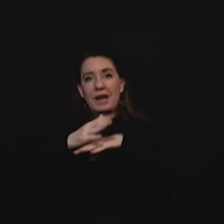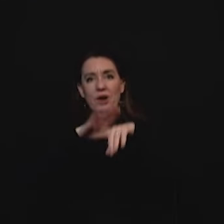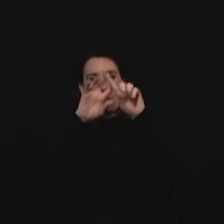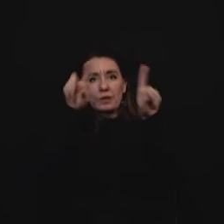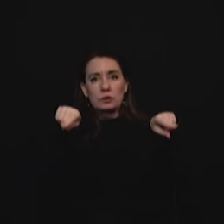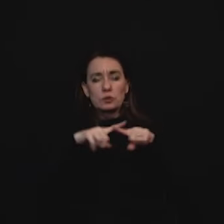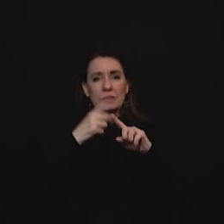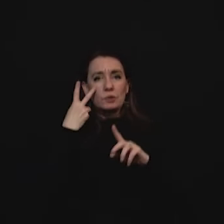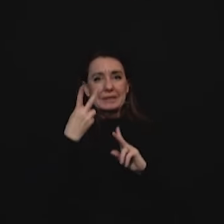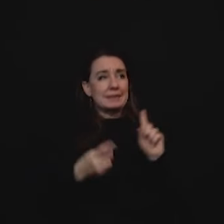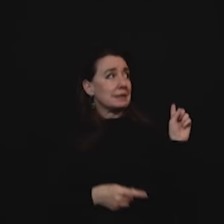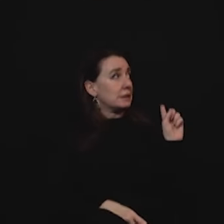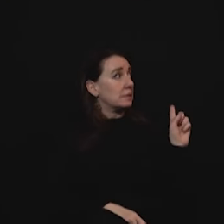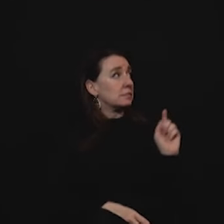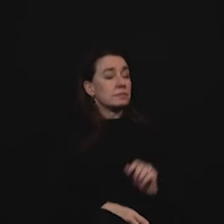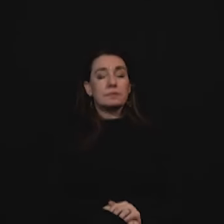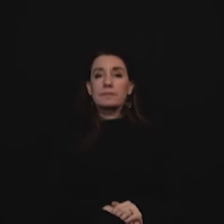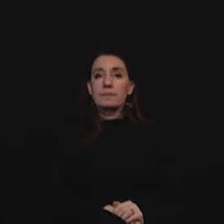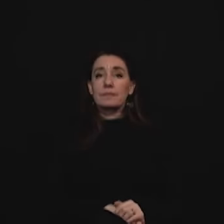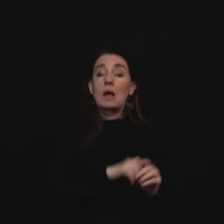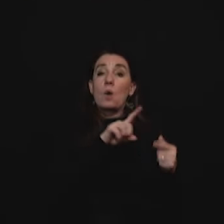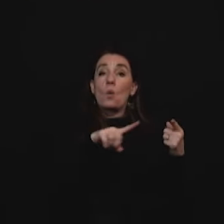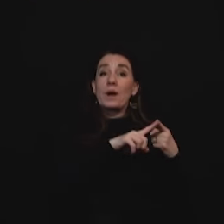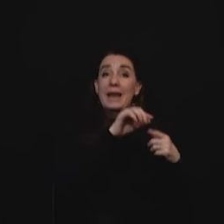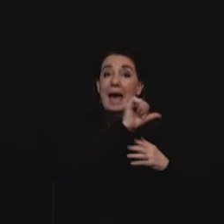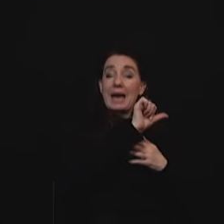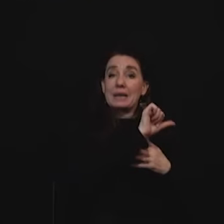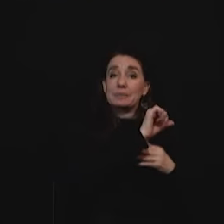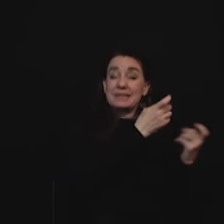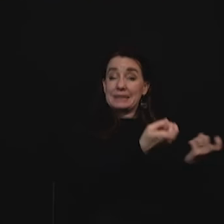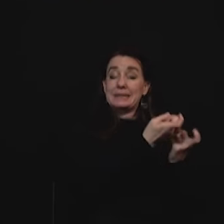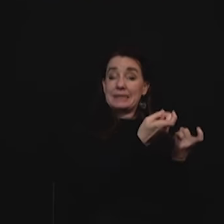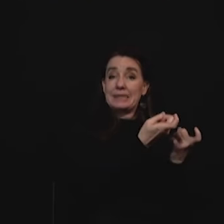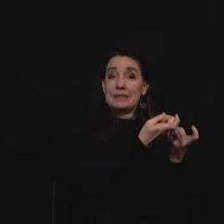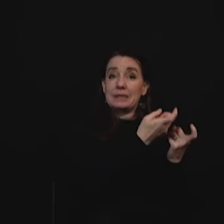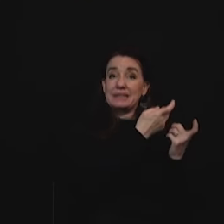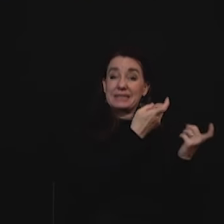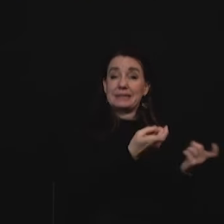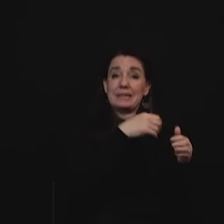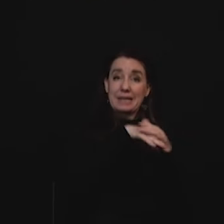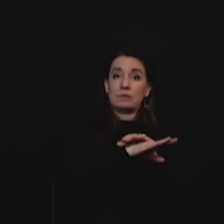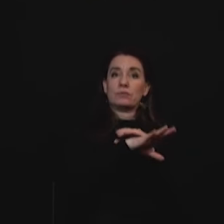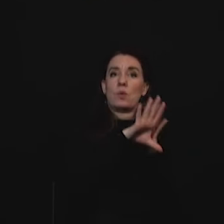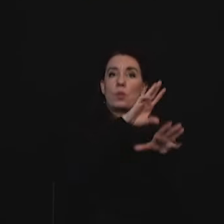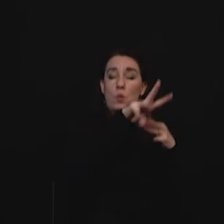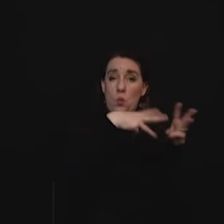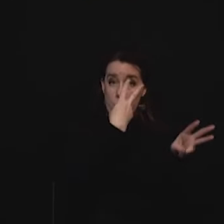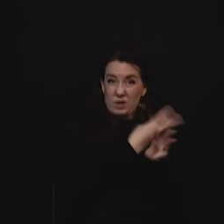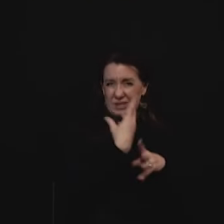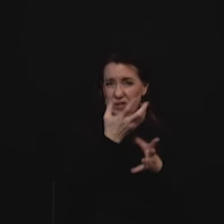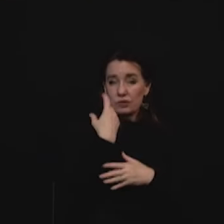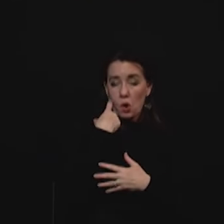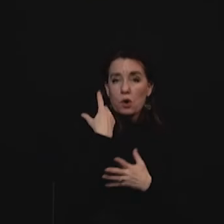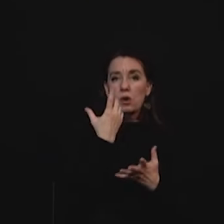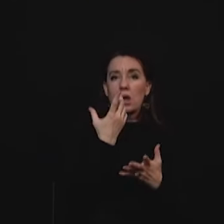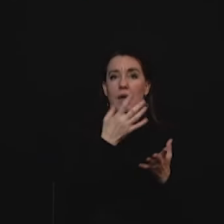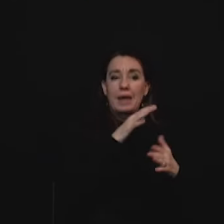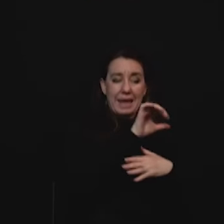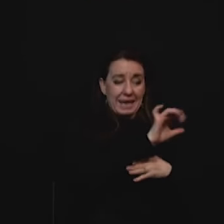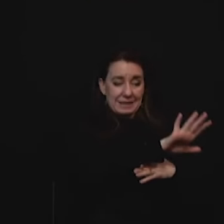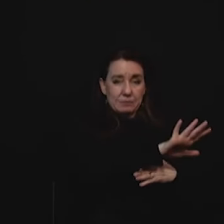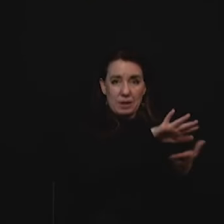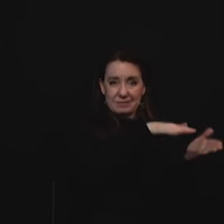here. See what he has to say. When Adam sinned, Paul said, sin entered the world, as we just heard, and Adam's sin